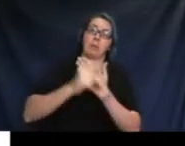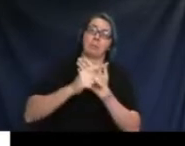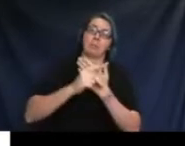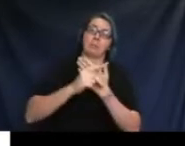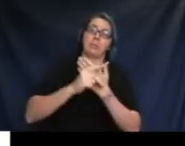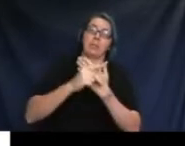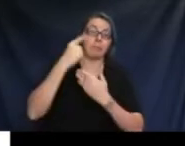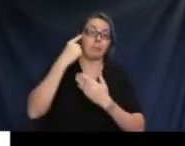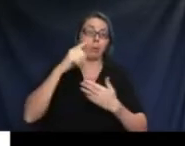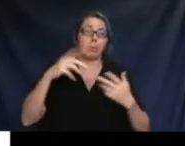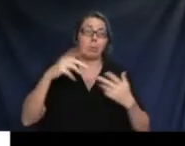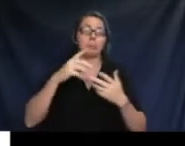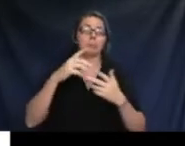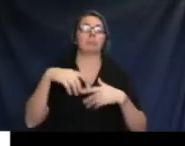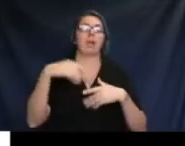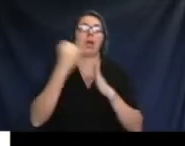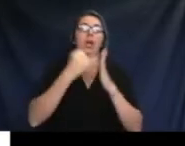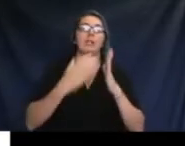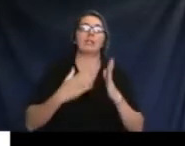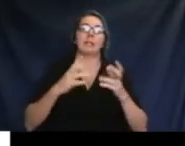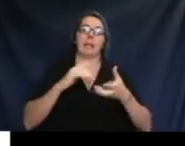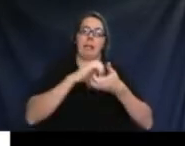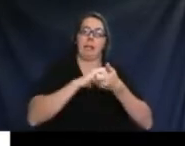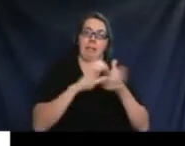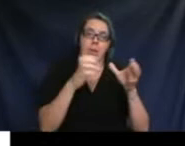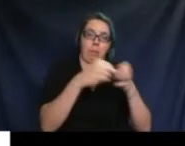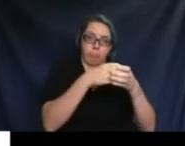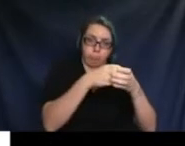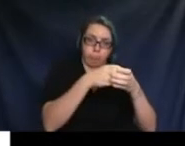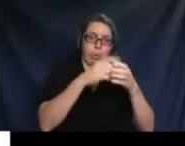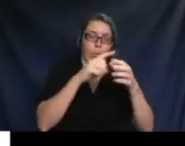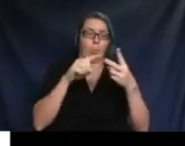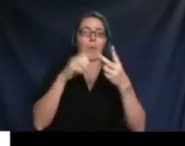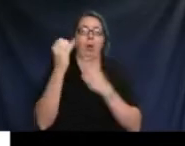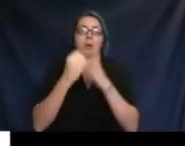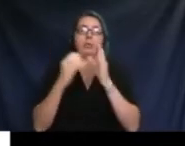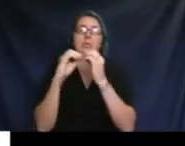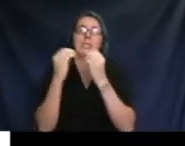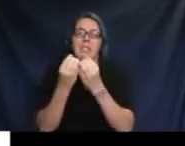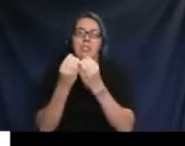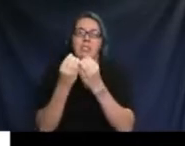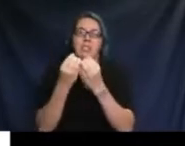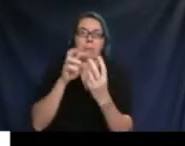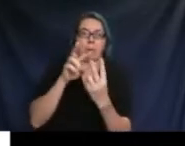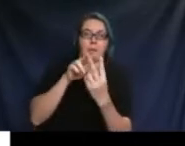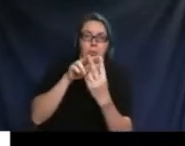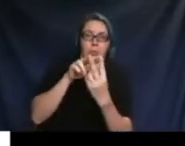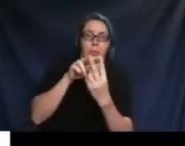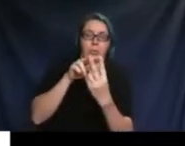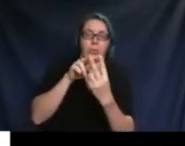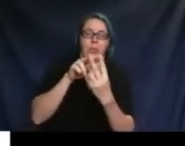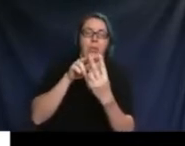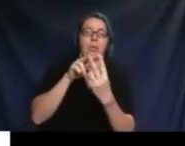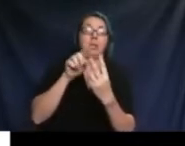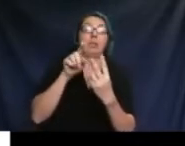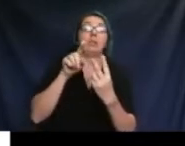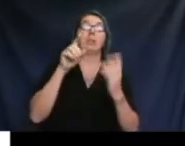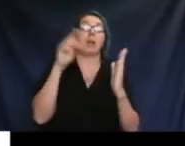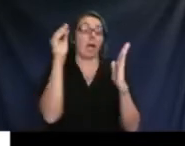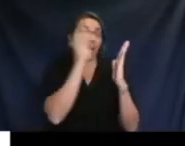collectives or arts organizations, you can request an additional